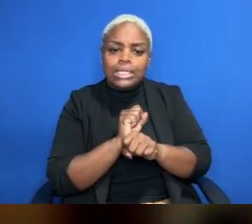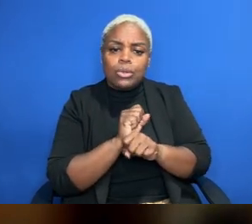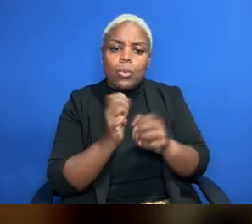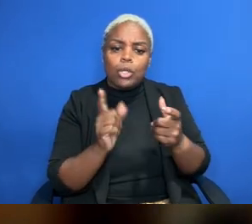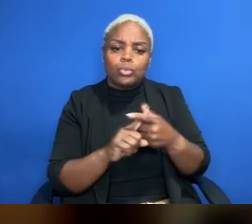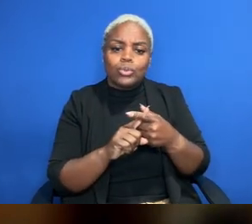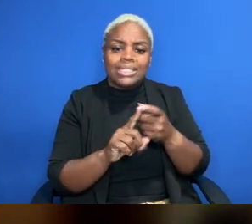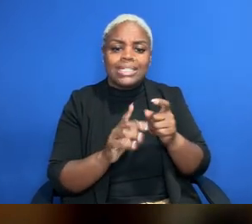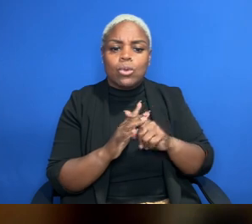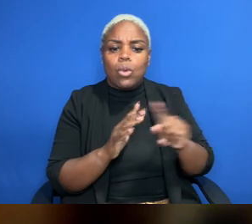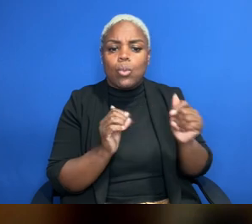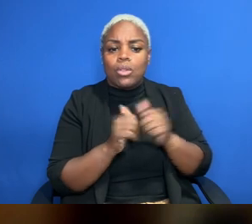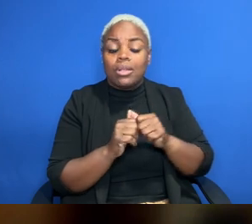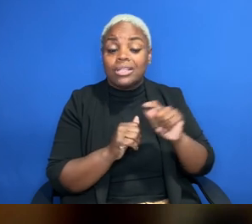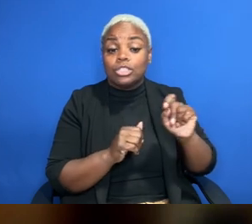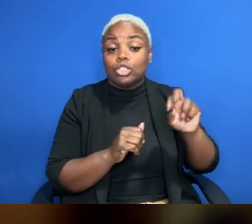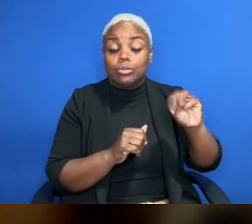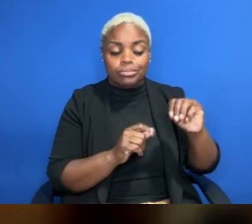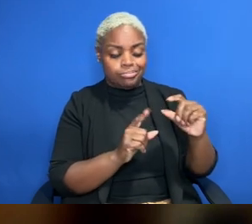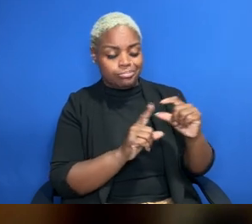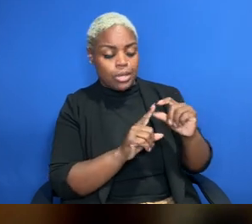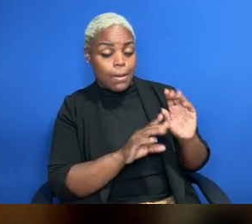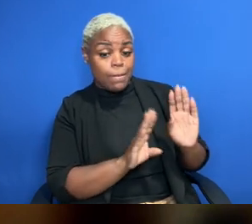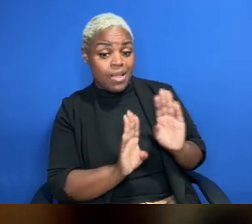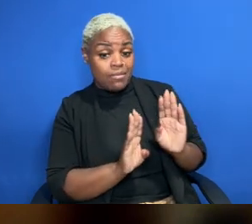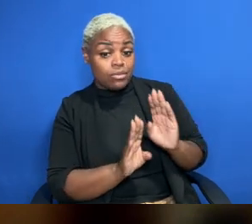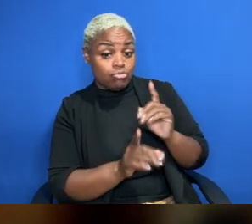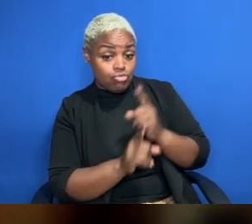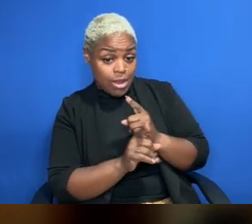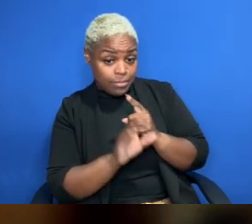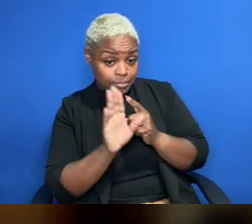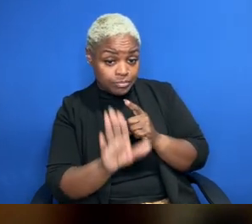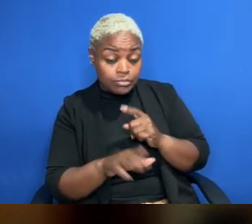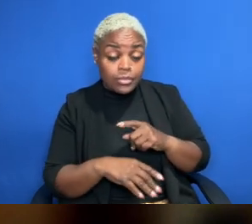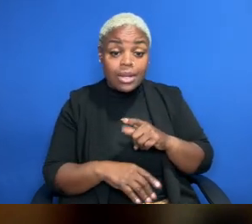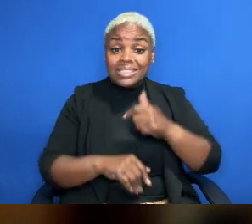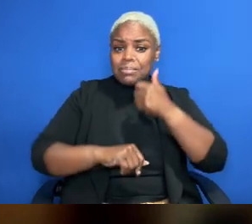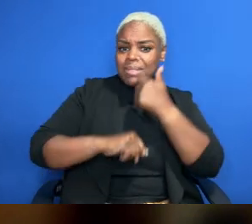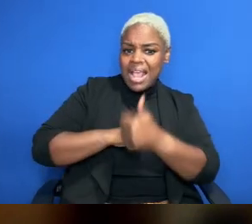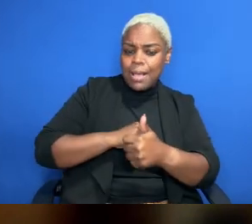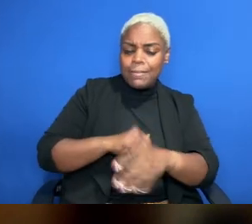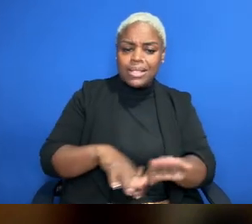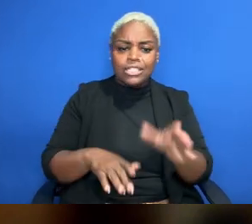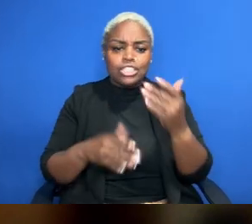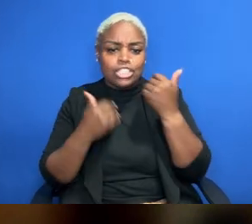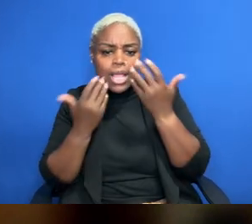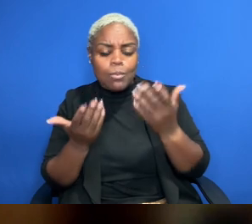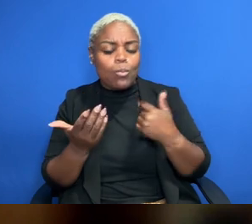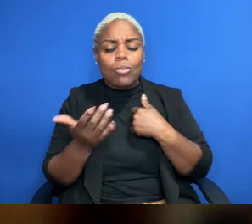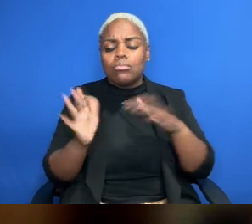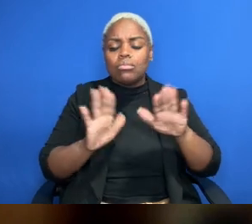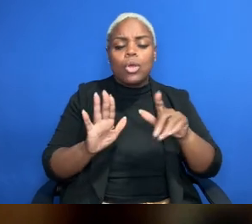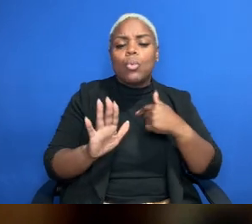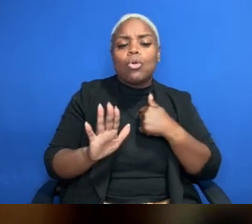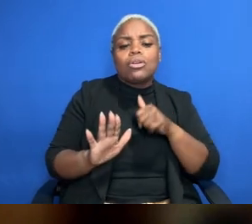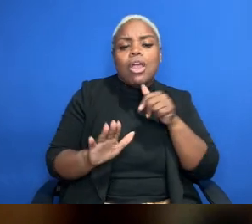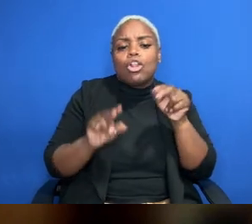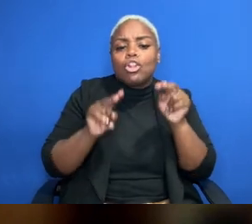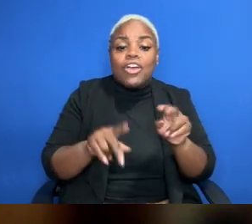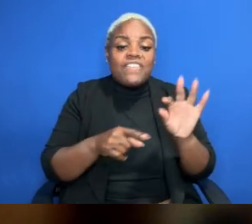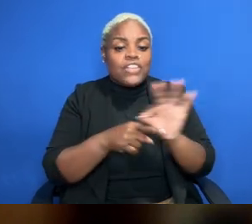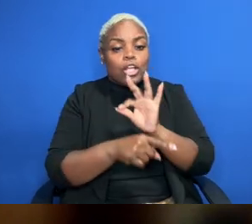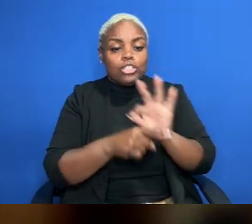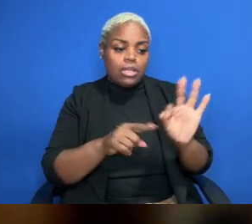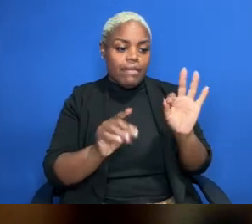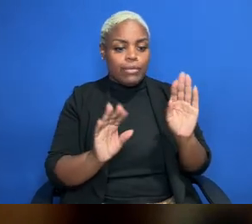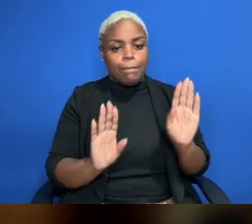issues, PAL really wants to get away from the term behavioral, right? It's blaming, it's shaming, and we're not